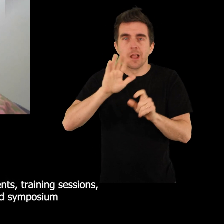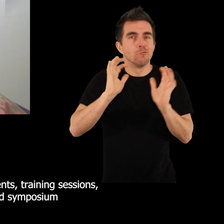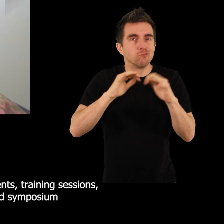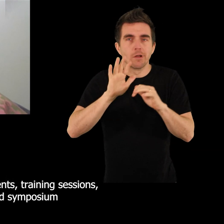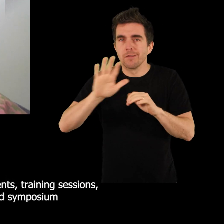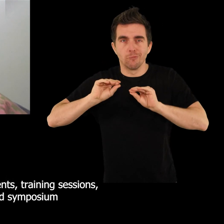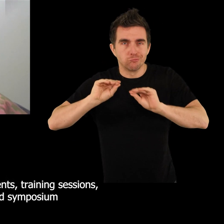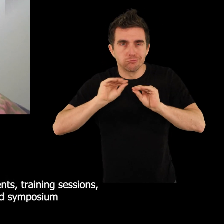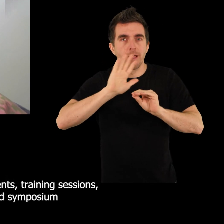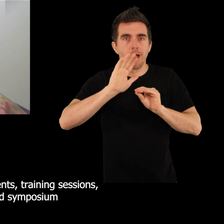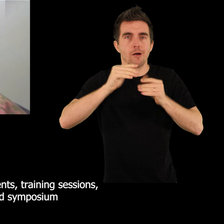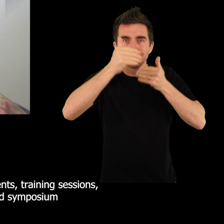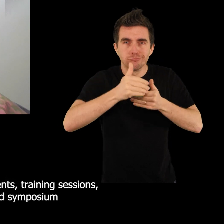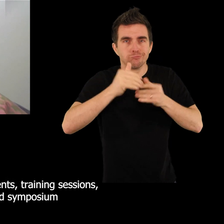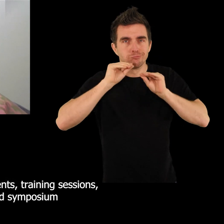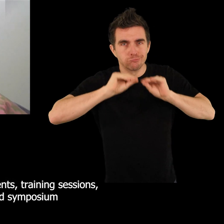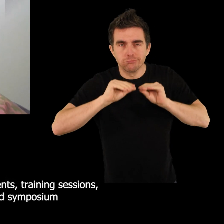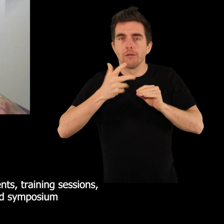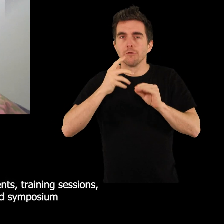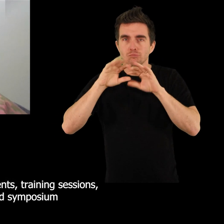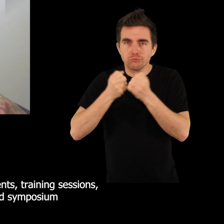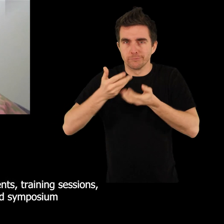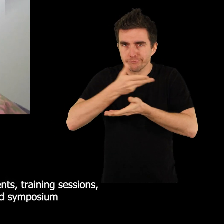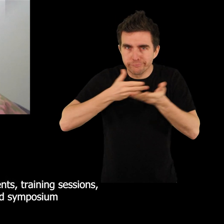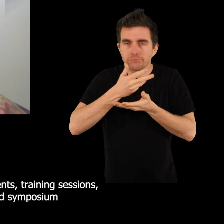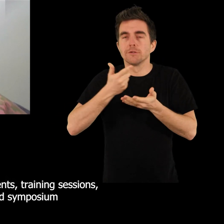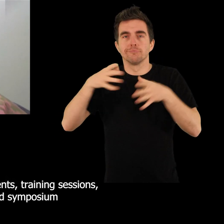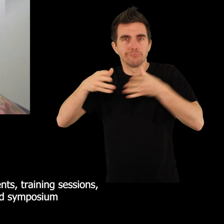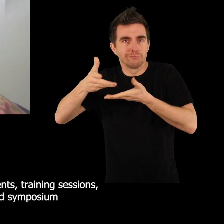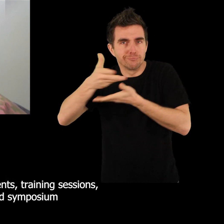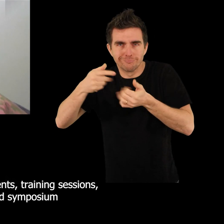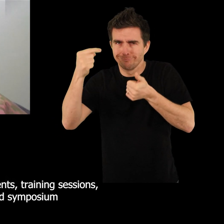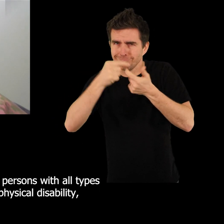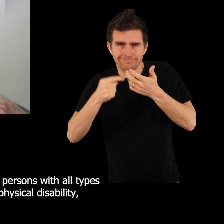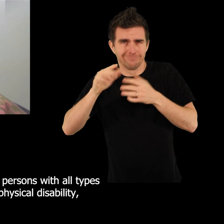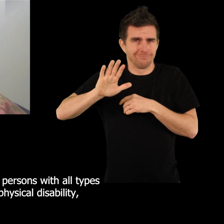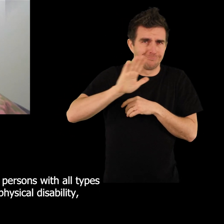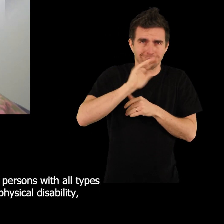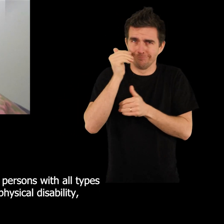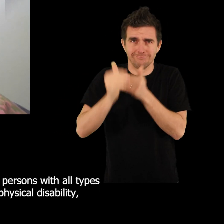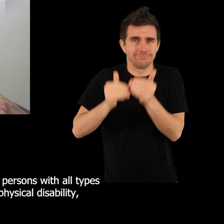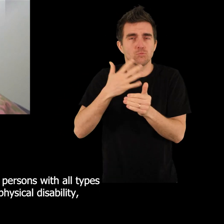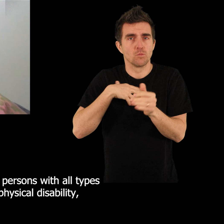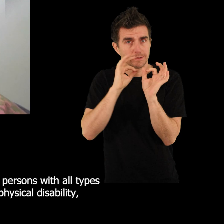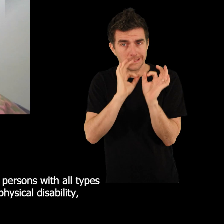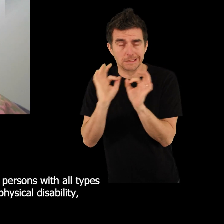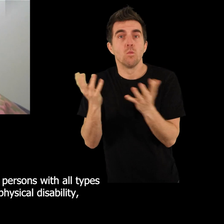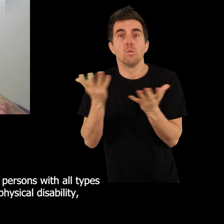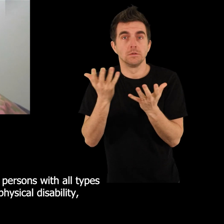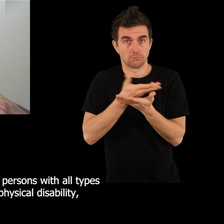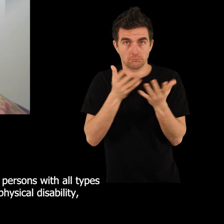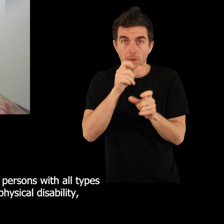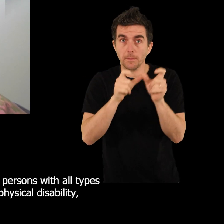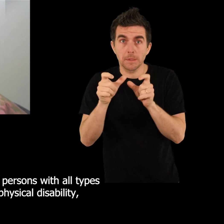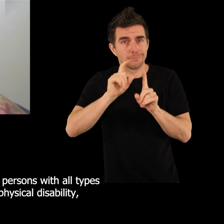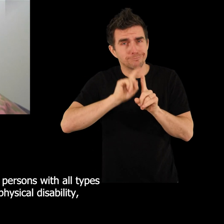event, training session, seminar, workshop, and symposium, we ensure the participation of